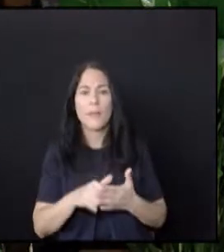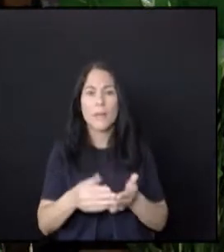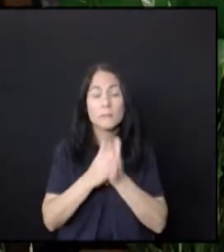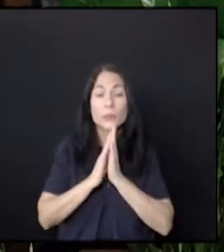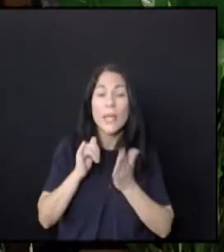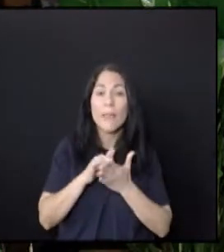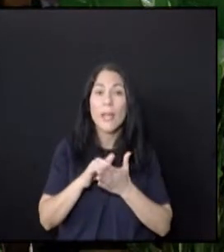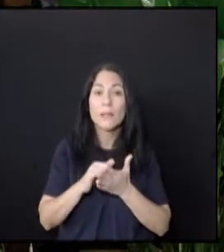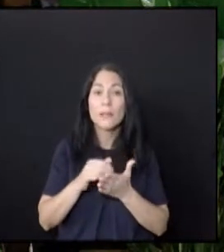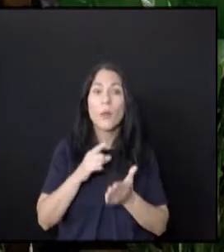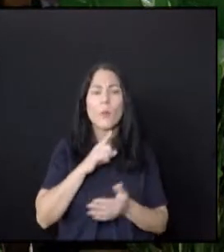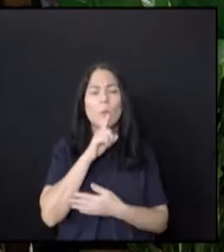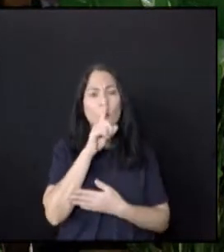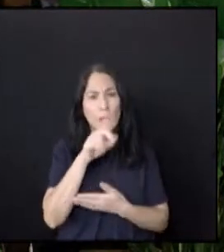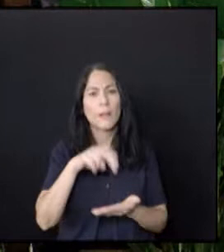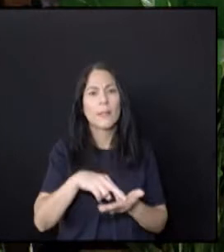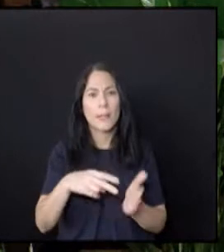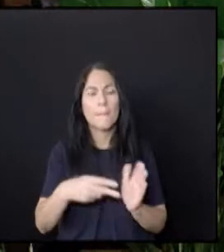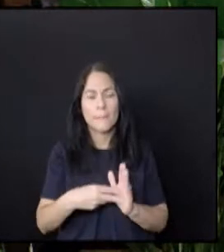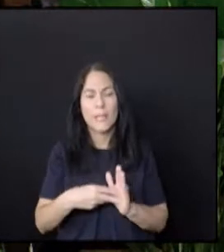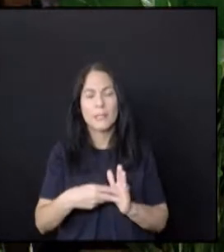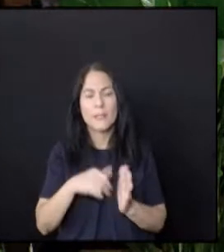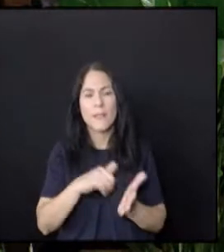meant that.